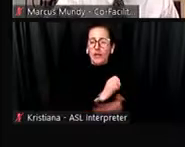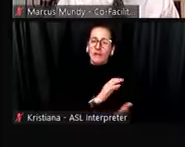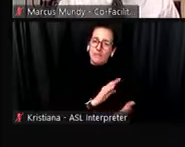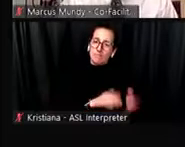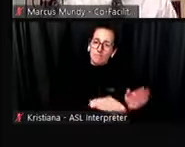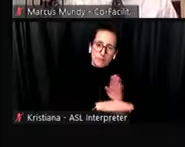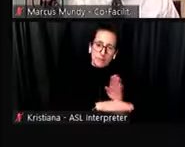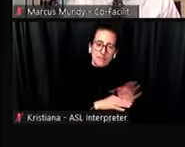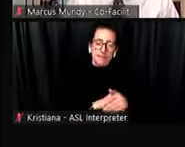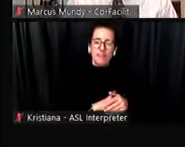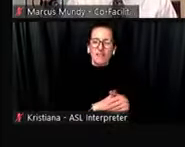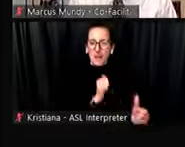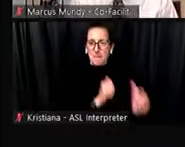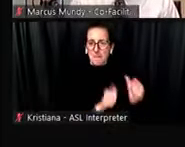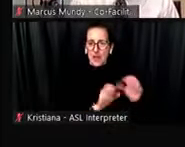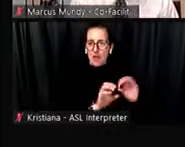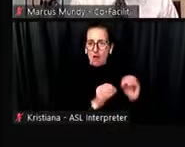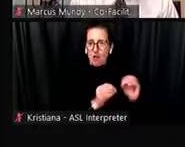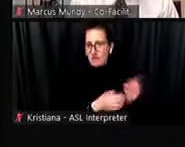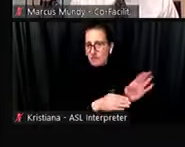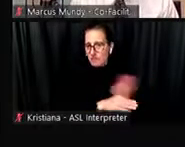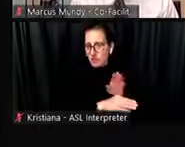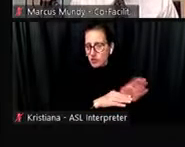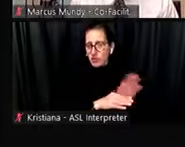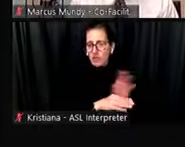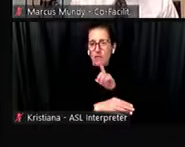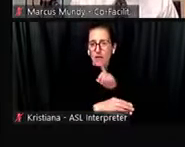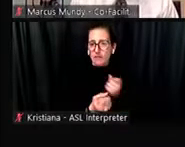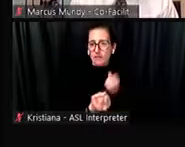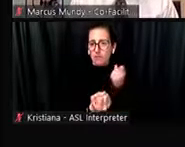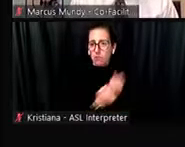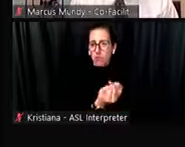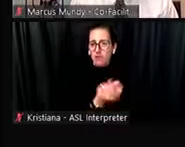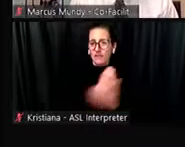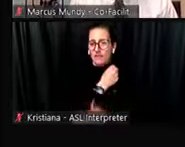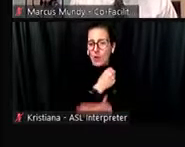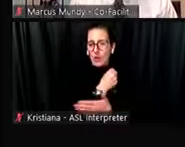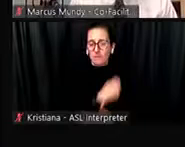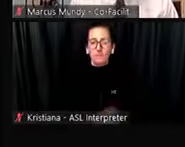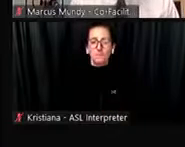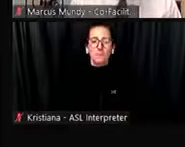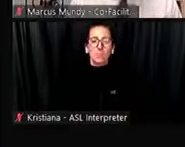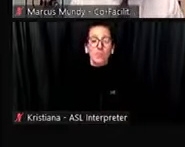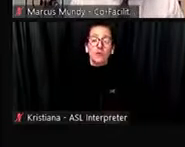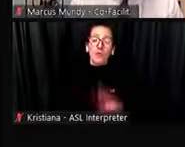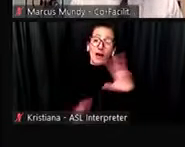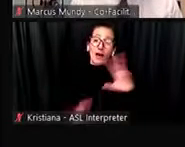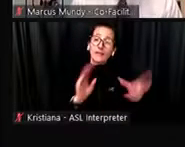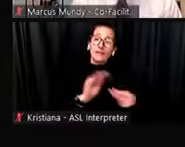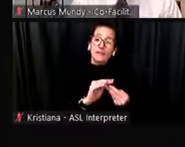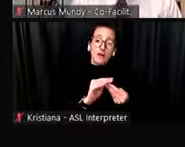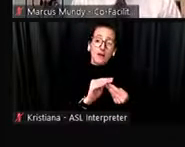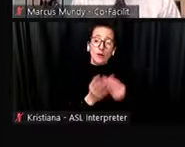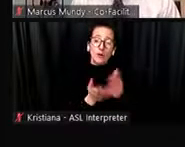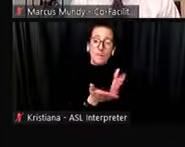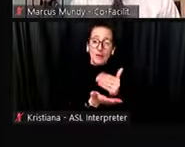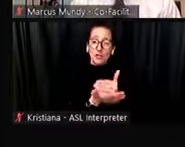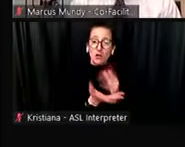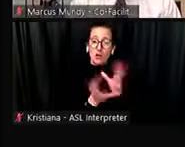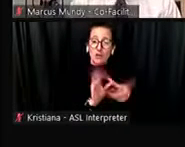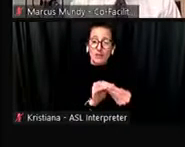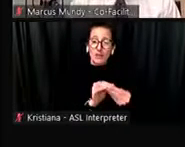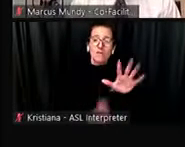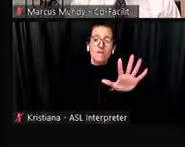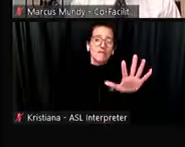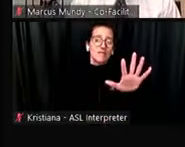our back office function that supports the county's operations. And then that entire budget is 56.5 million